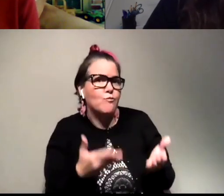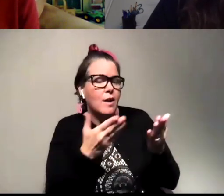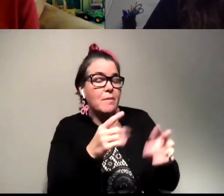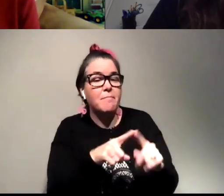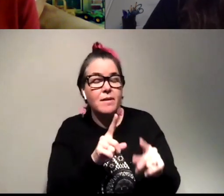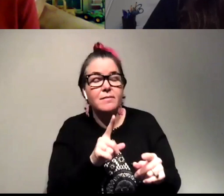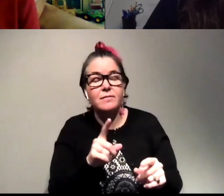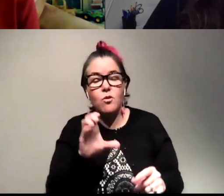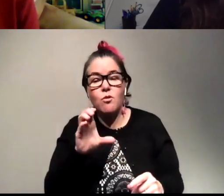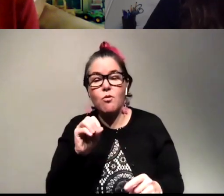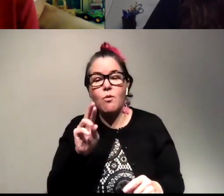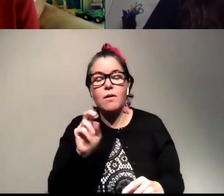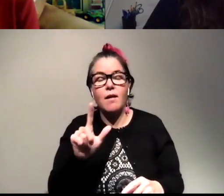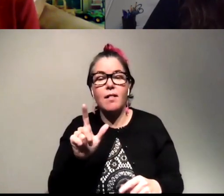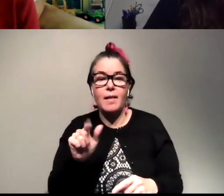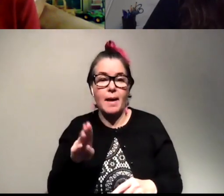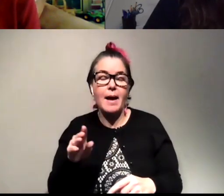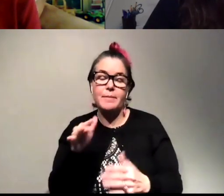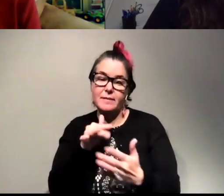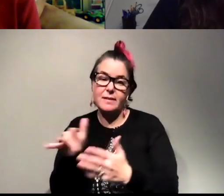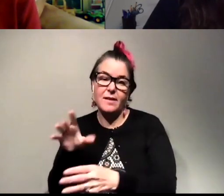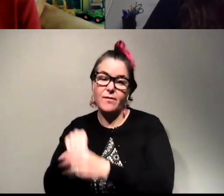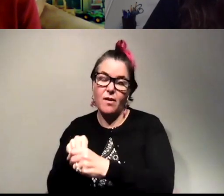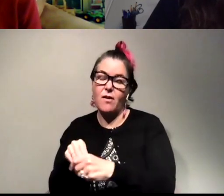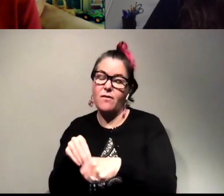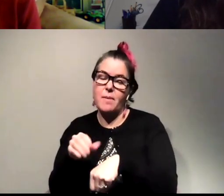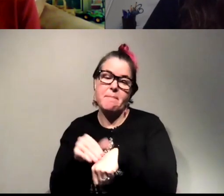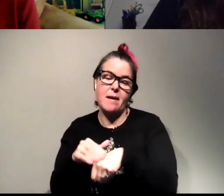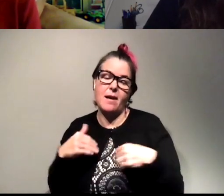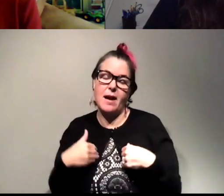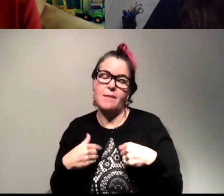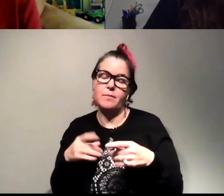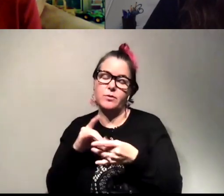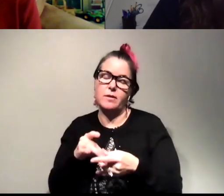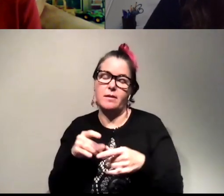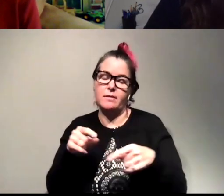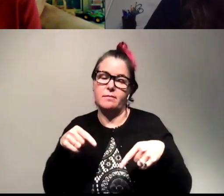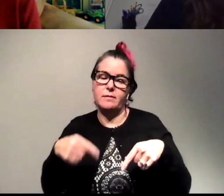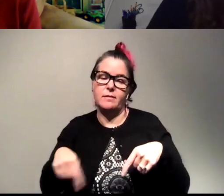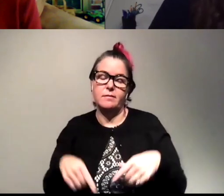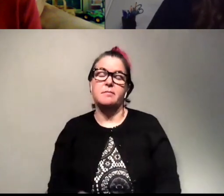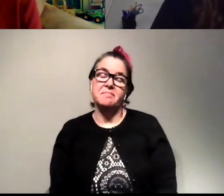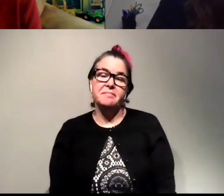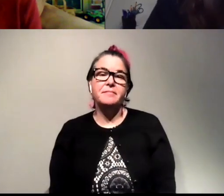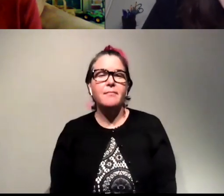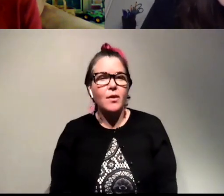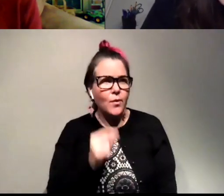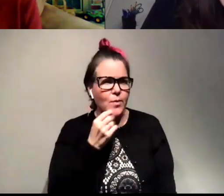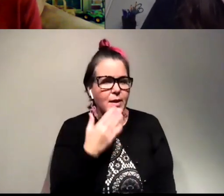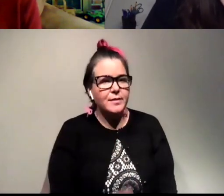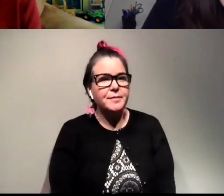you that Cornell Laboratories has done studies in companion animals for anxiety with cannabinoids. That's super cool. Thanks.